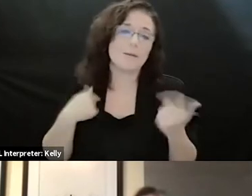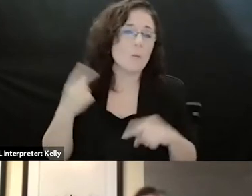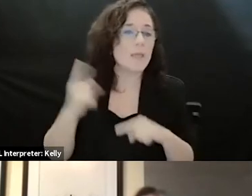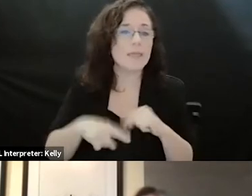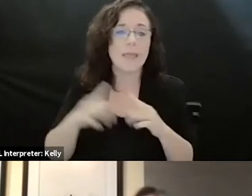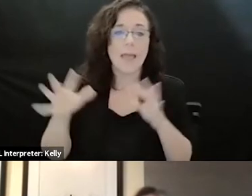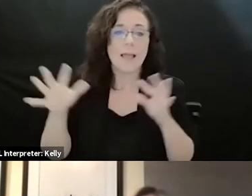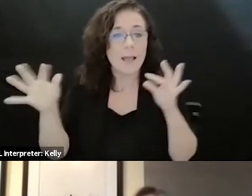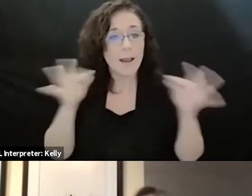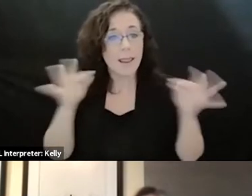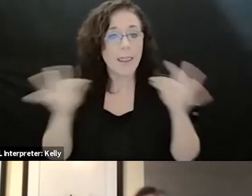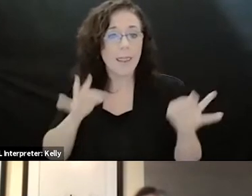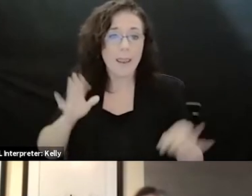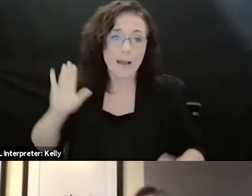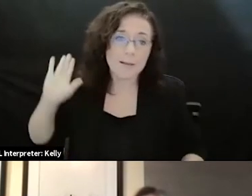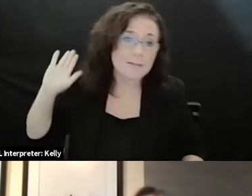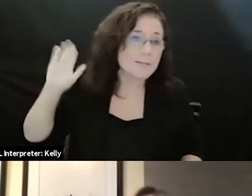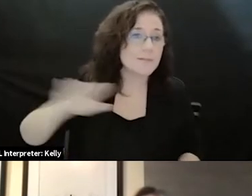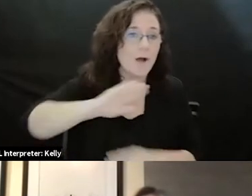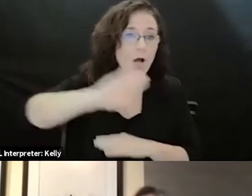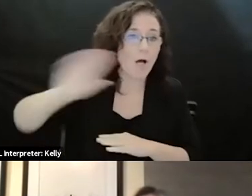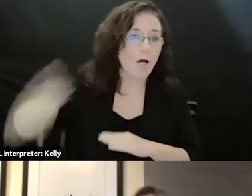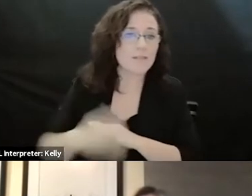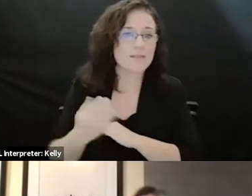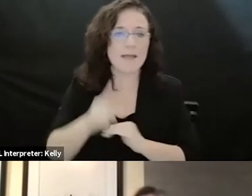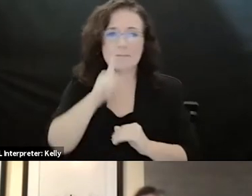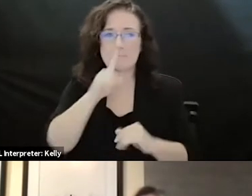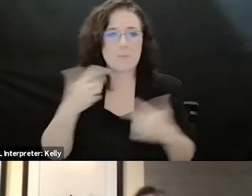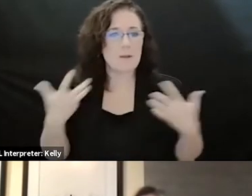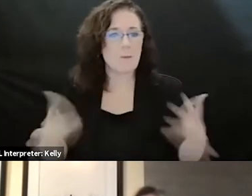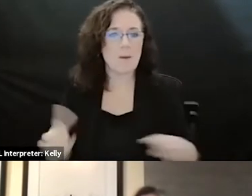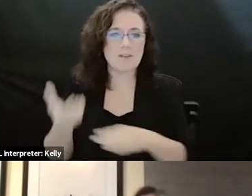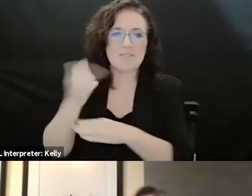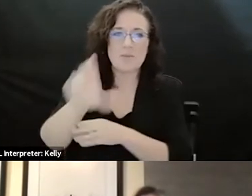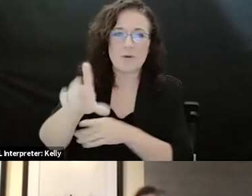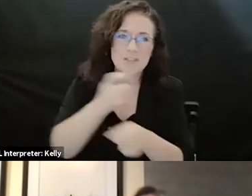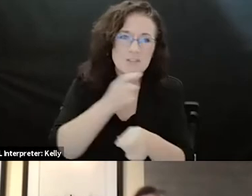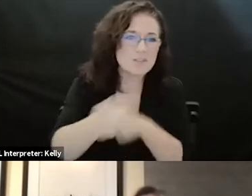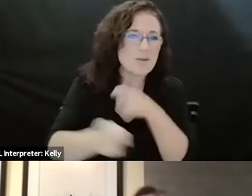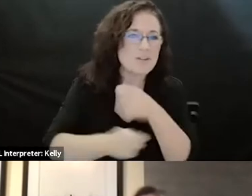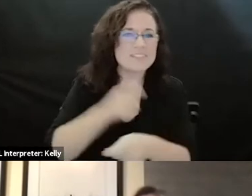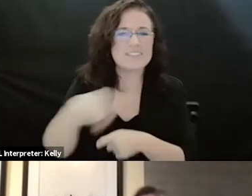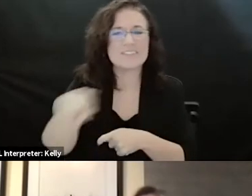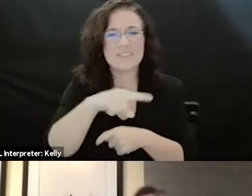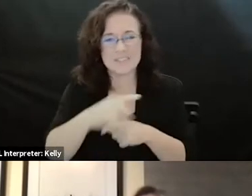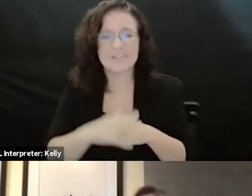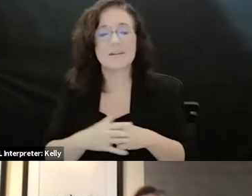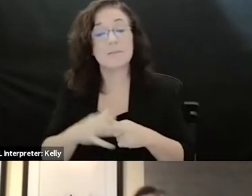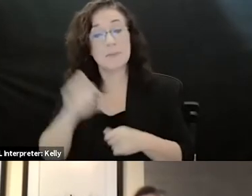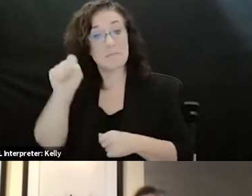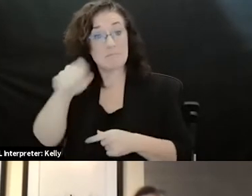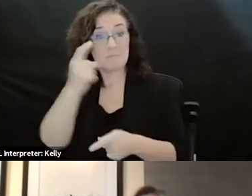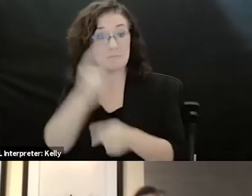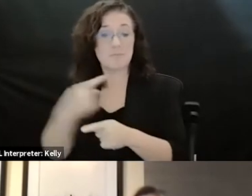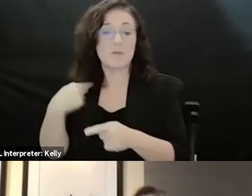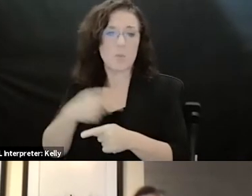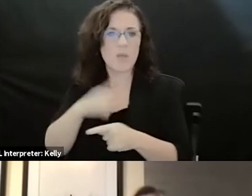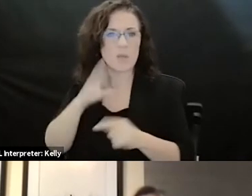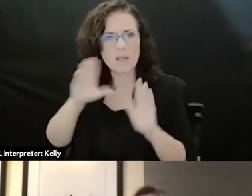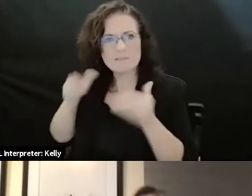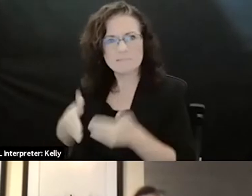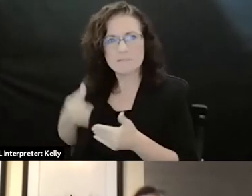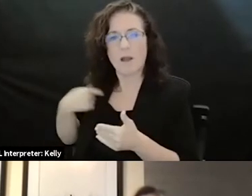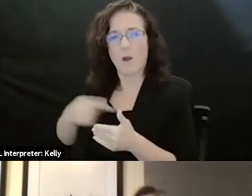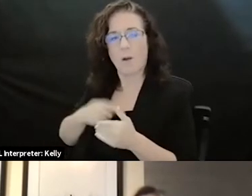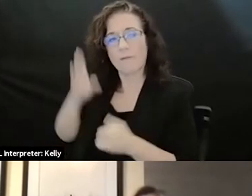which we don't want to do to the public and to you as board uh members but we will definitely turn our attention and bring some more of that forward-thinking